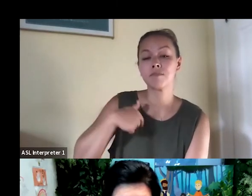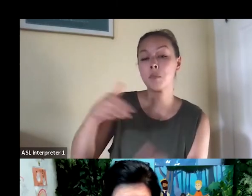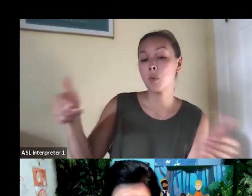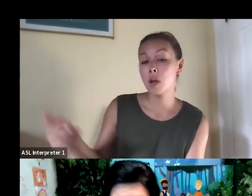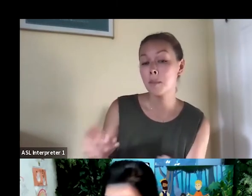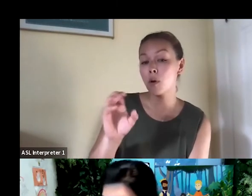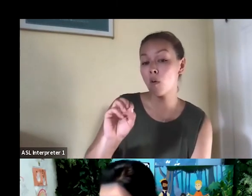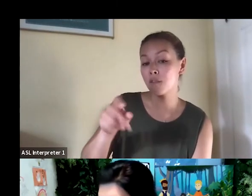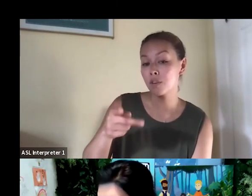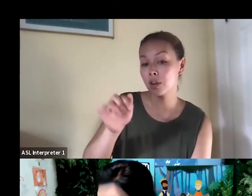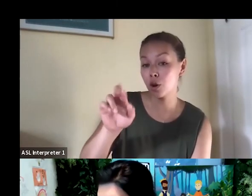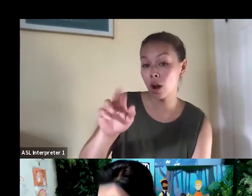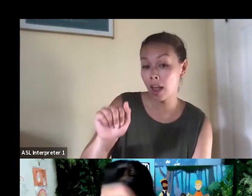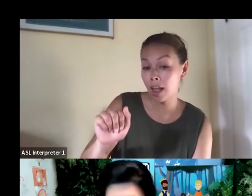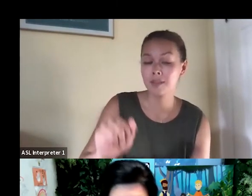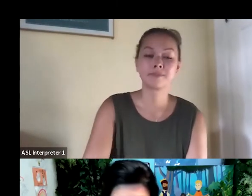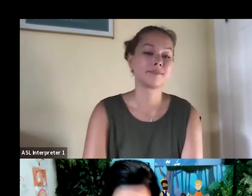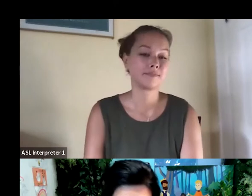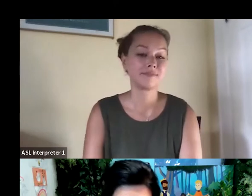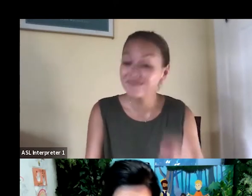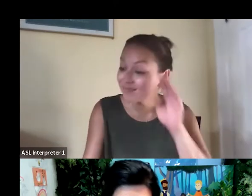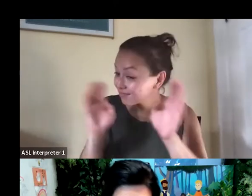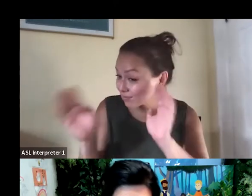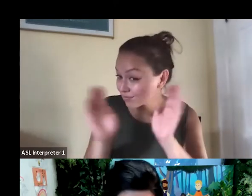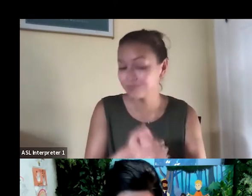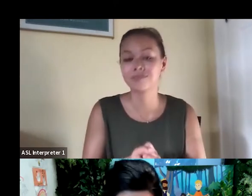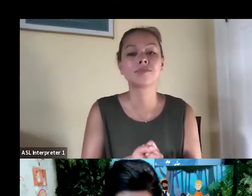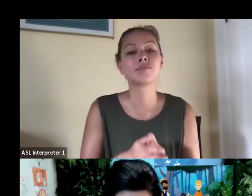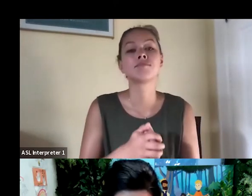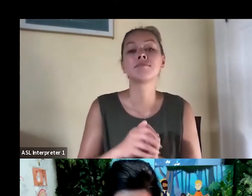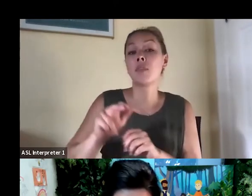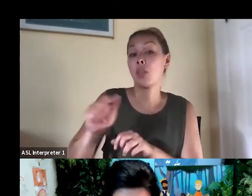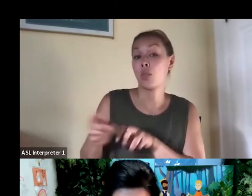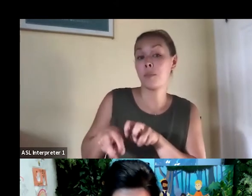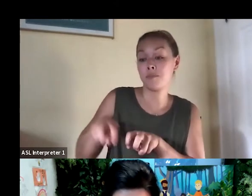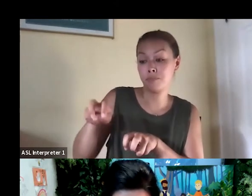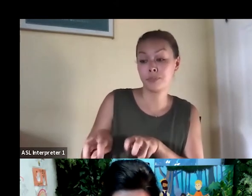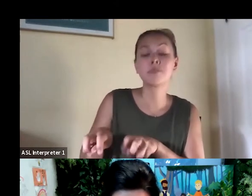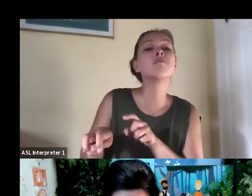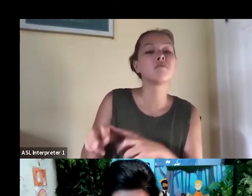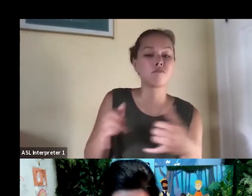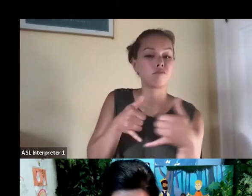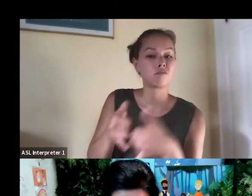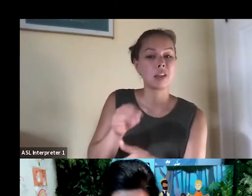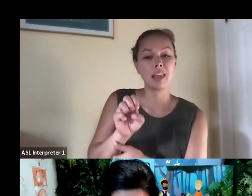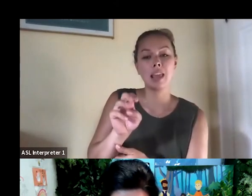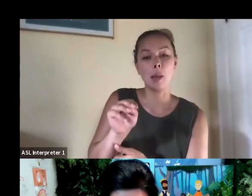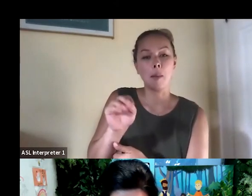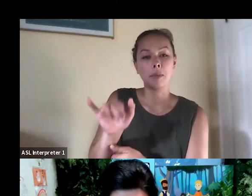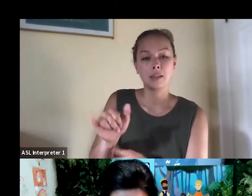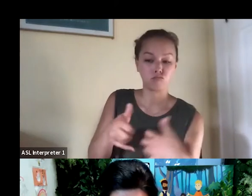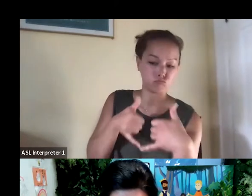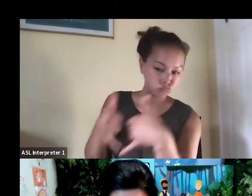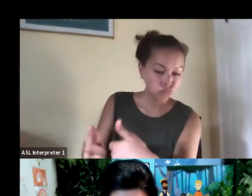Hey, Ophira. And our third panelist is not only a Daytime Emmy nominated actor for his role on Androids, but is also